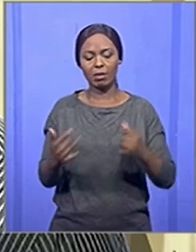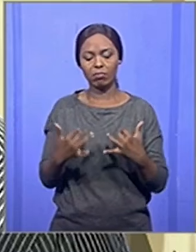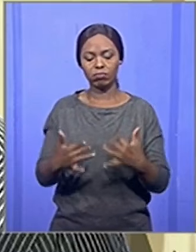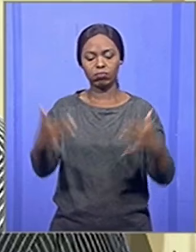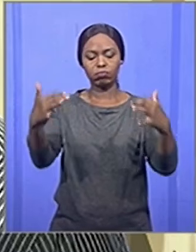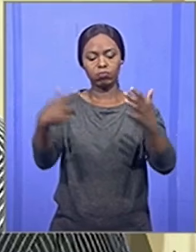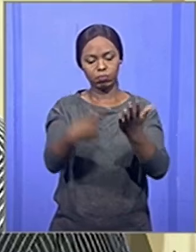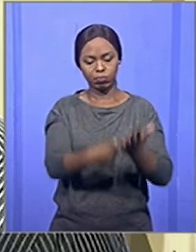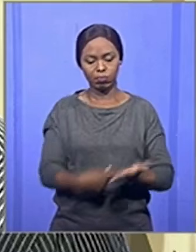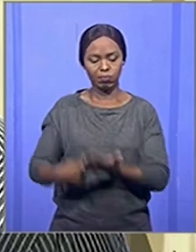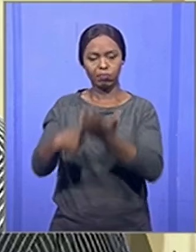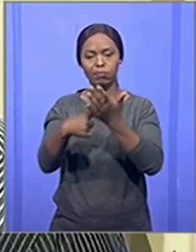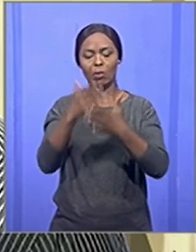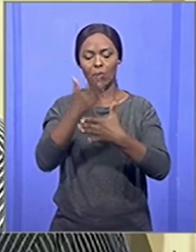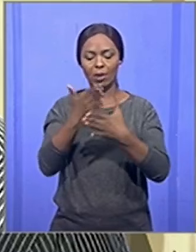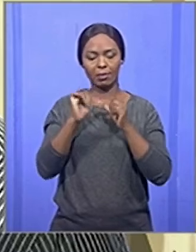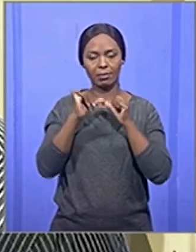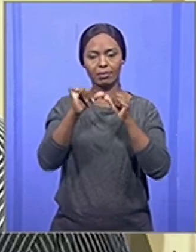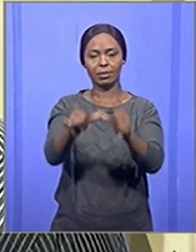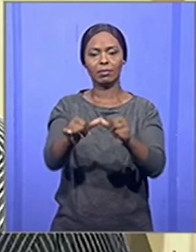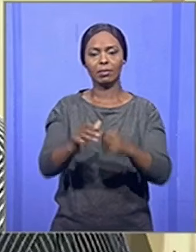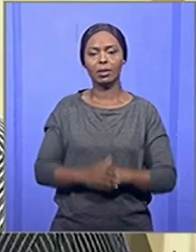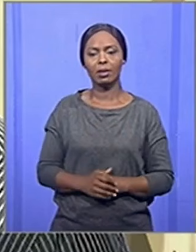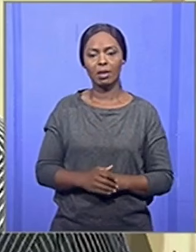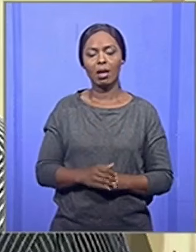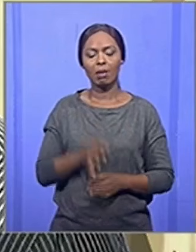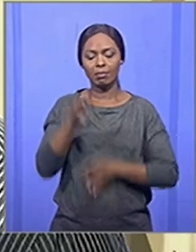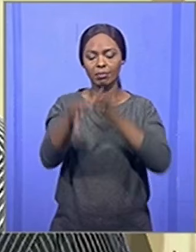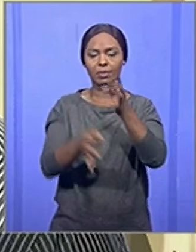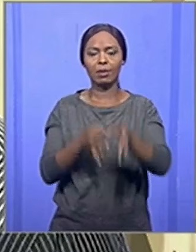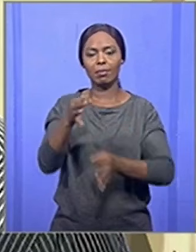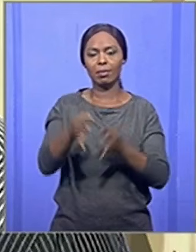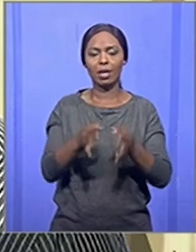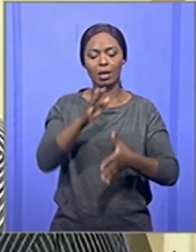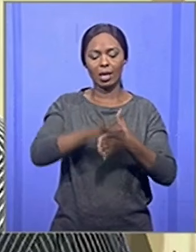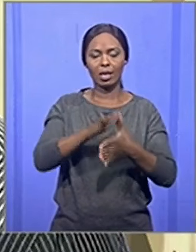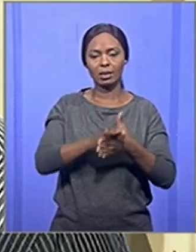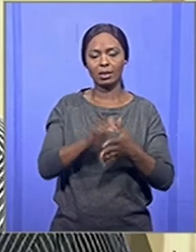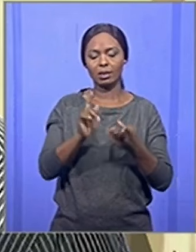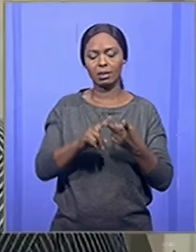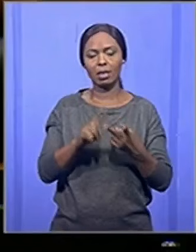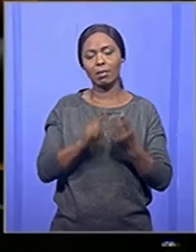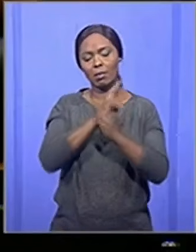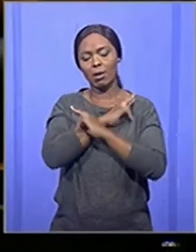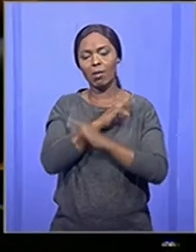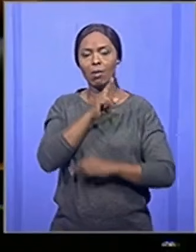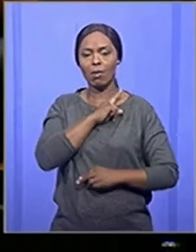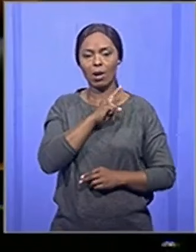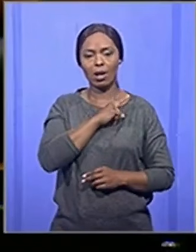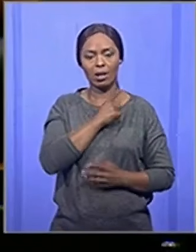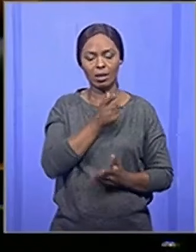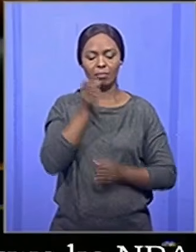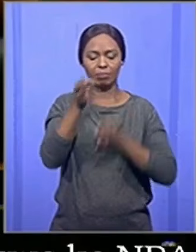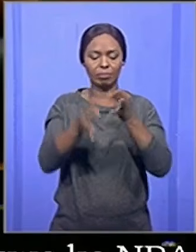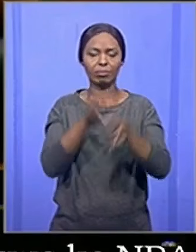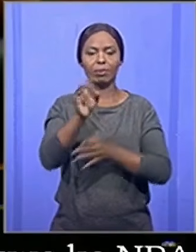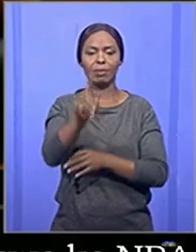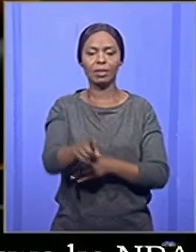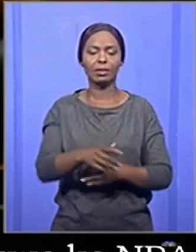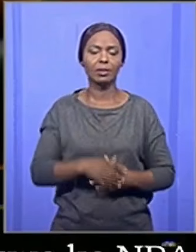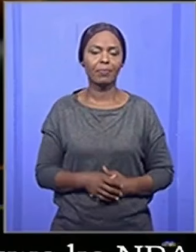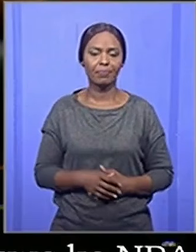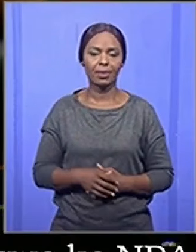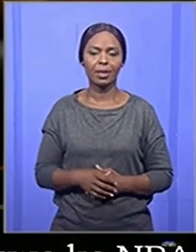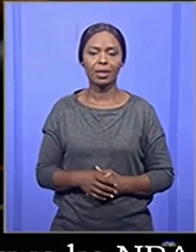the House, a motion explaining the reason and duration of the absence must be introduced. Motlatsa motsamaisi wa dipuisano